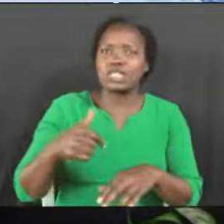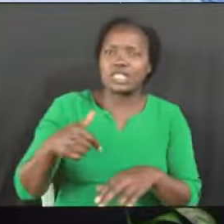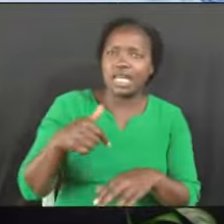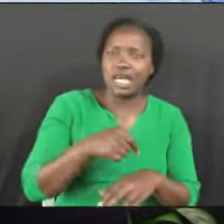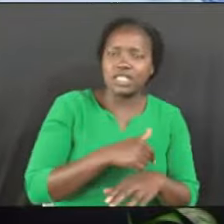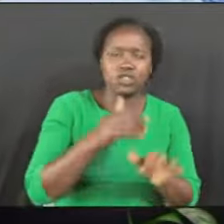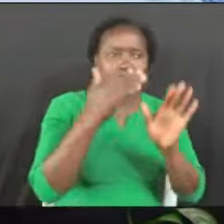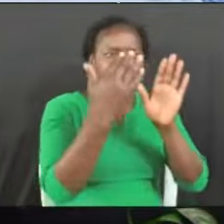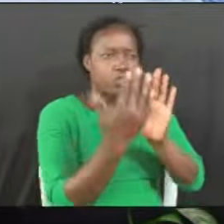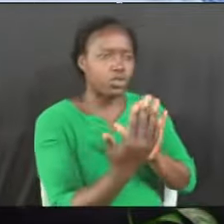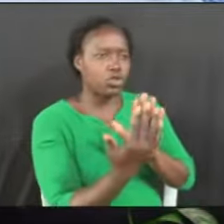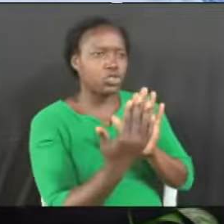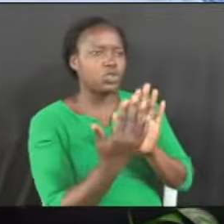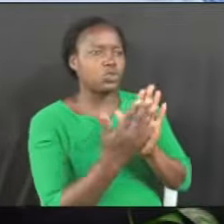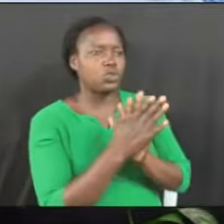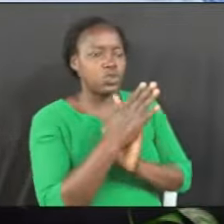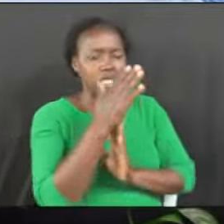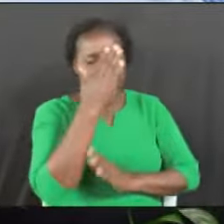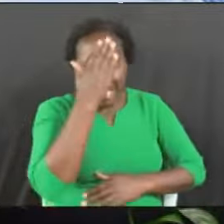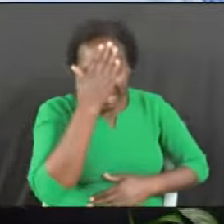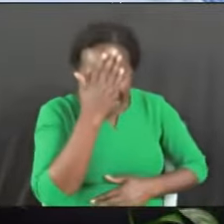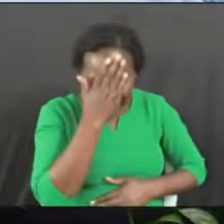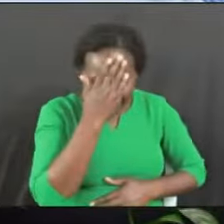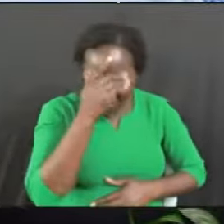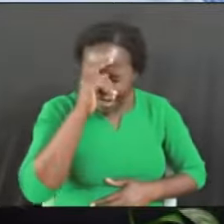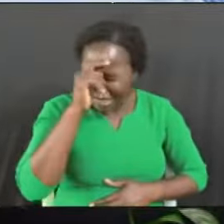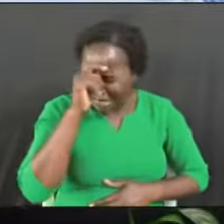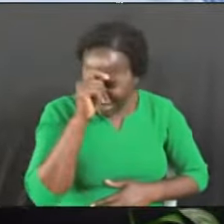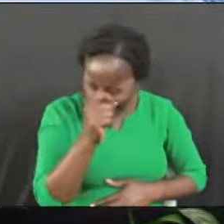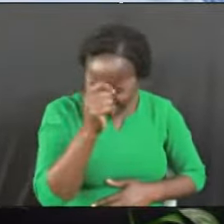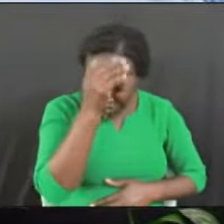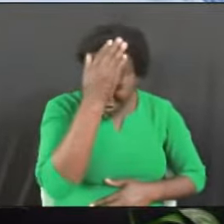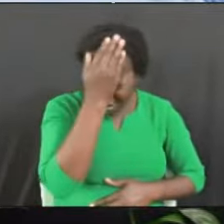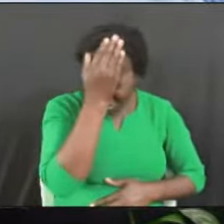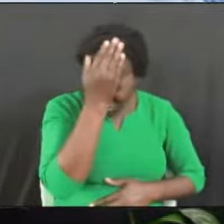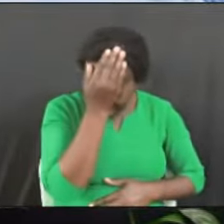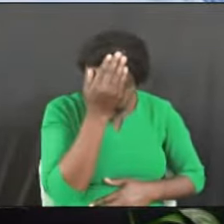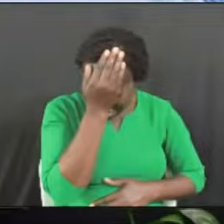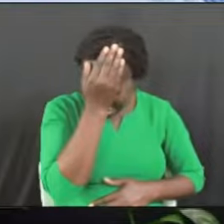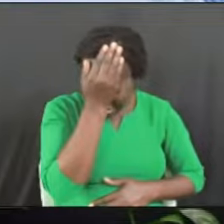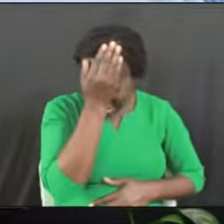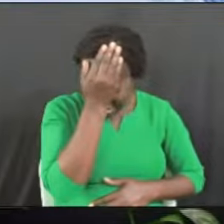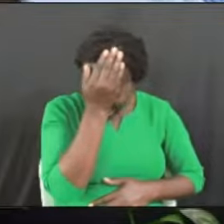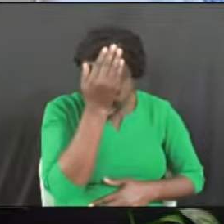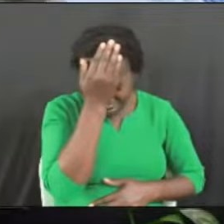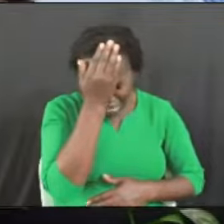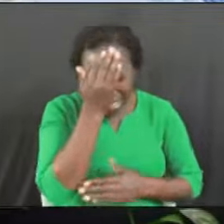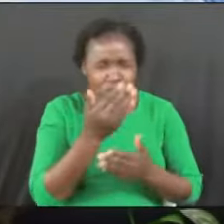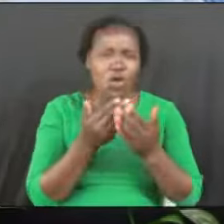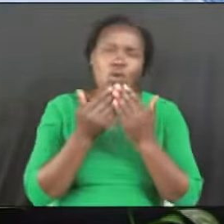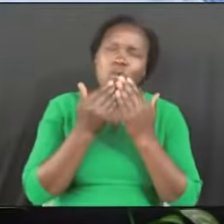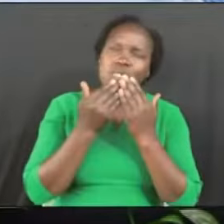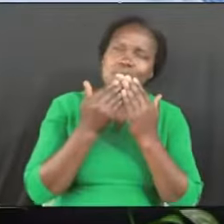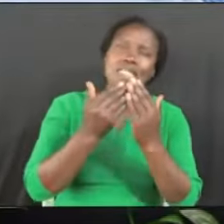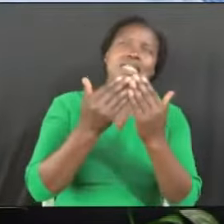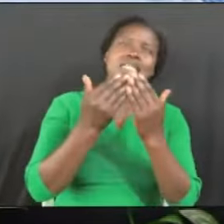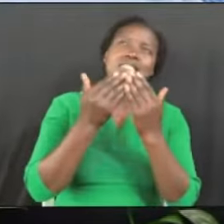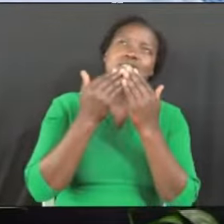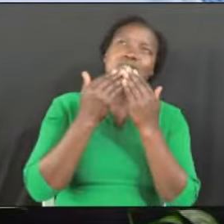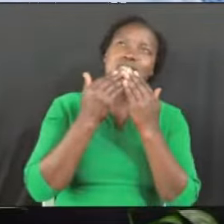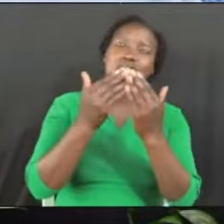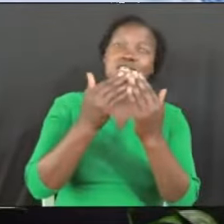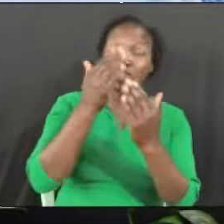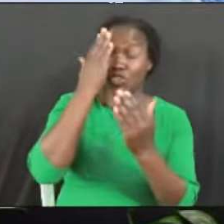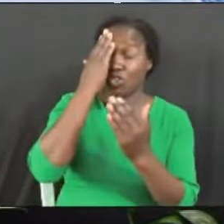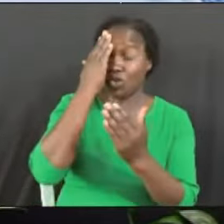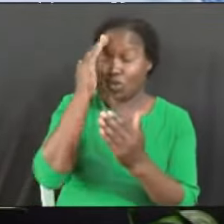approach with reverence and with humility and with gratitude, knowing that it is only